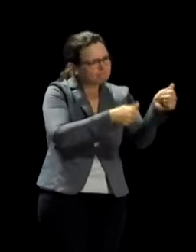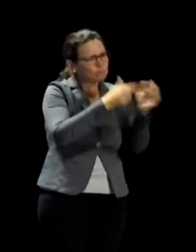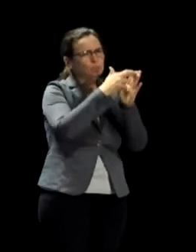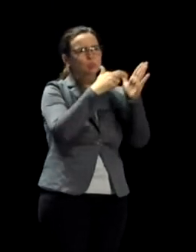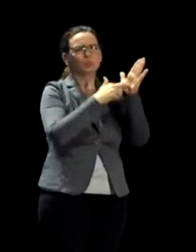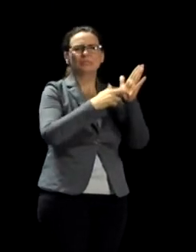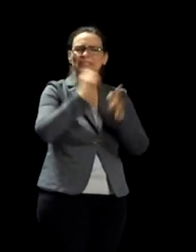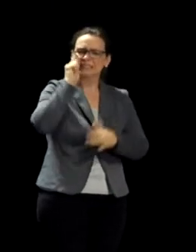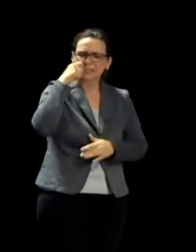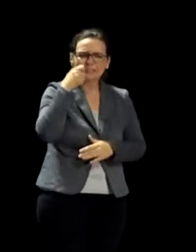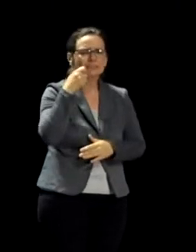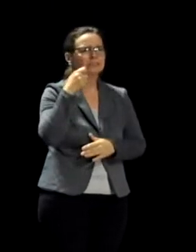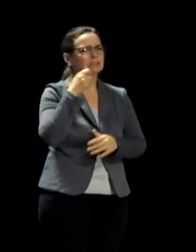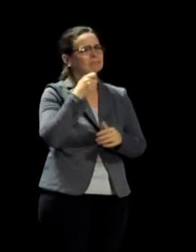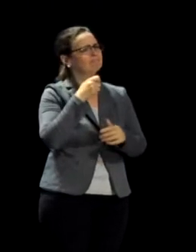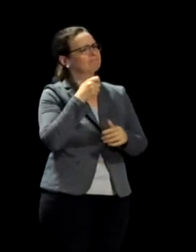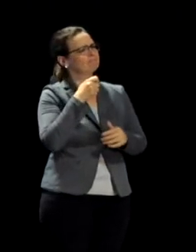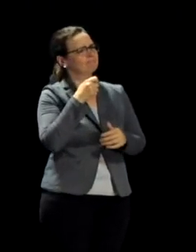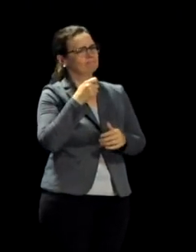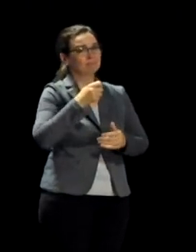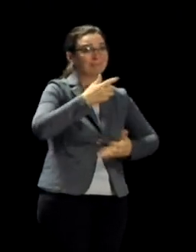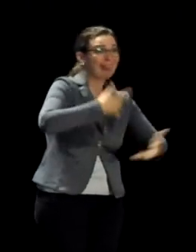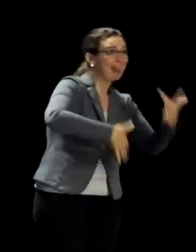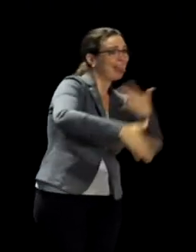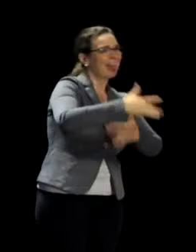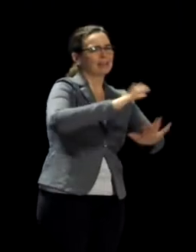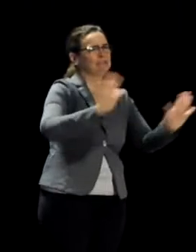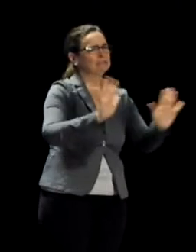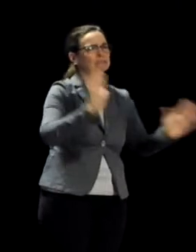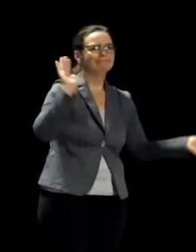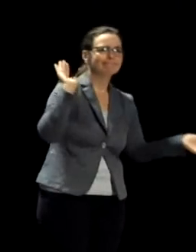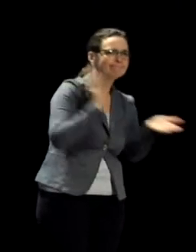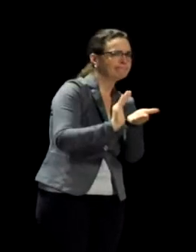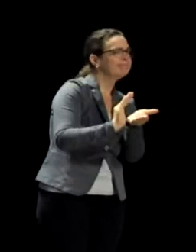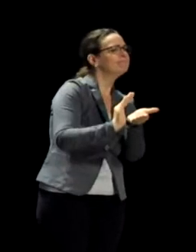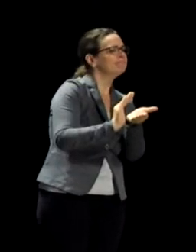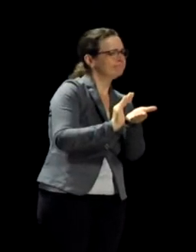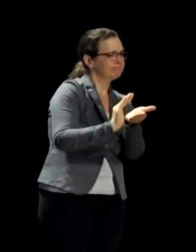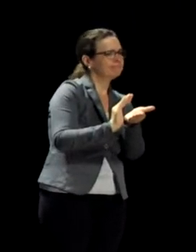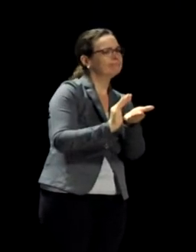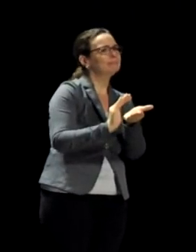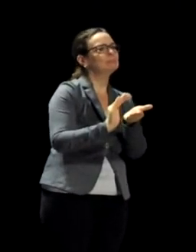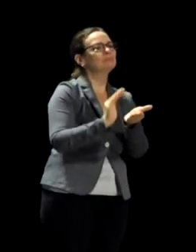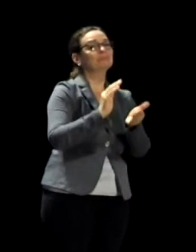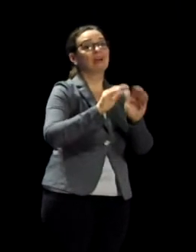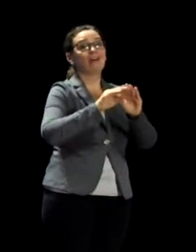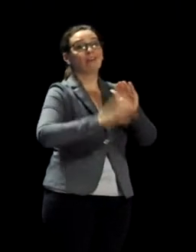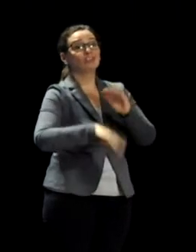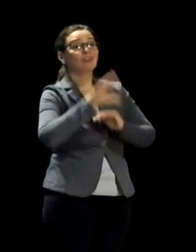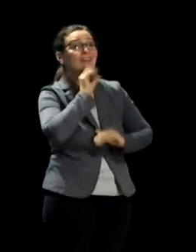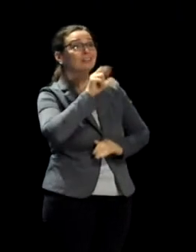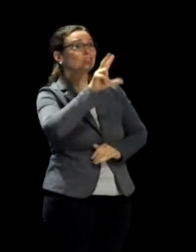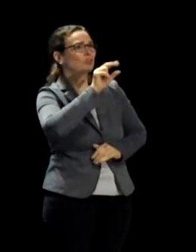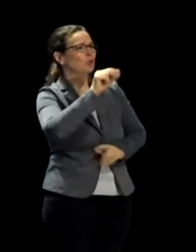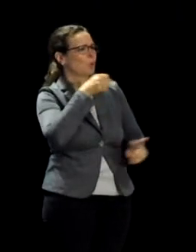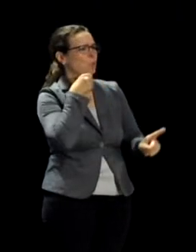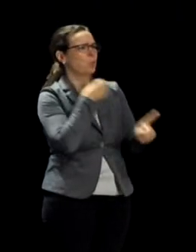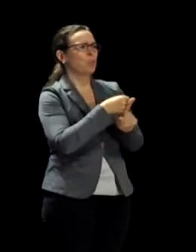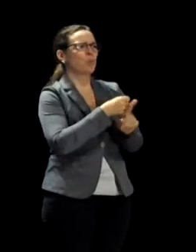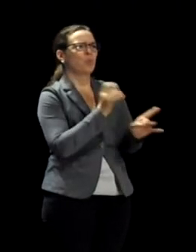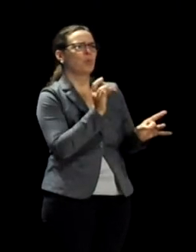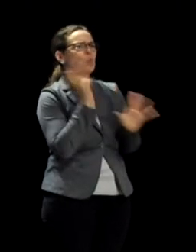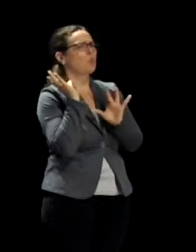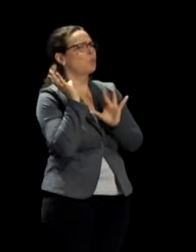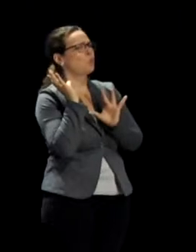very social. This virus is traveling in these age groups, and we need to nip